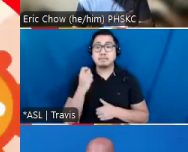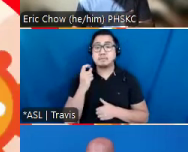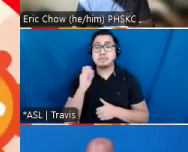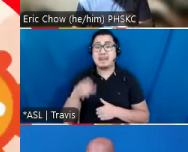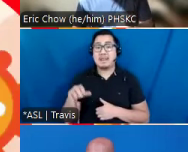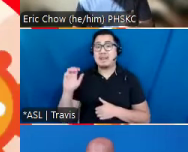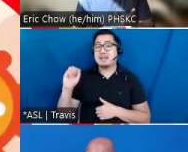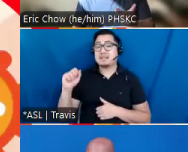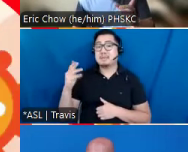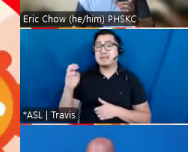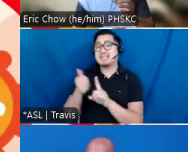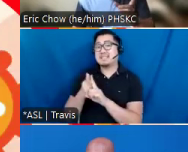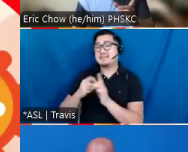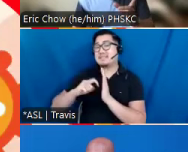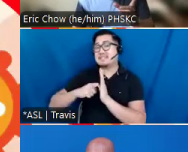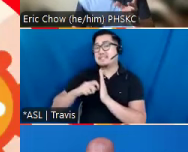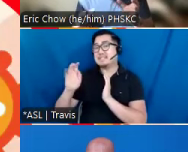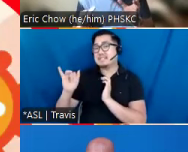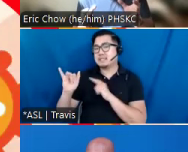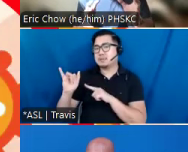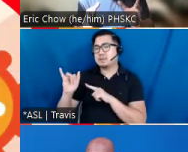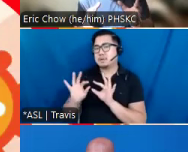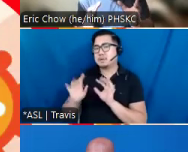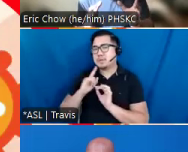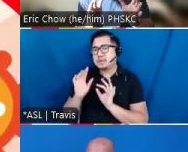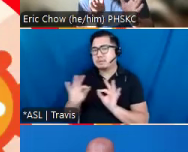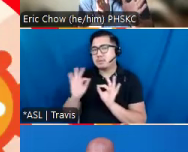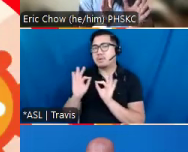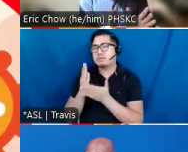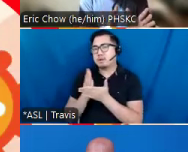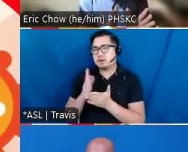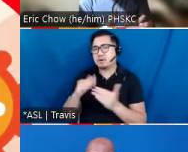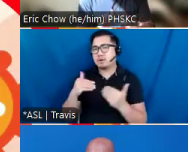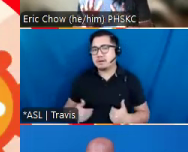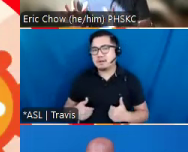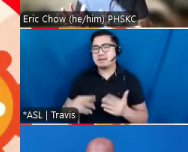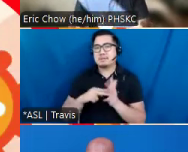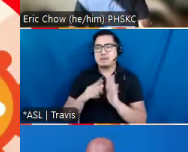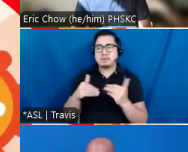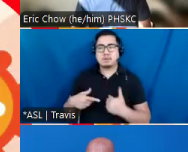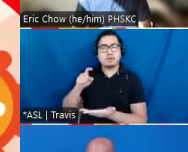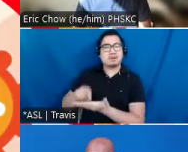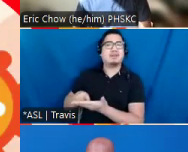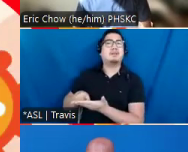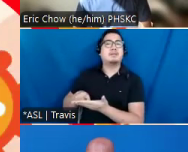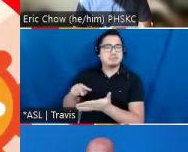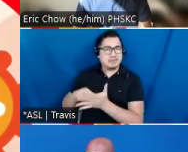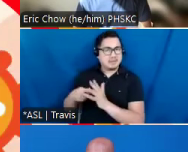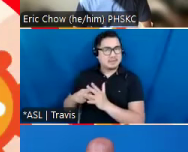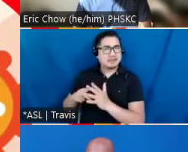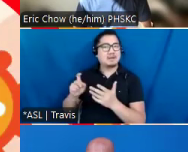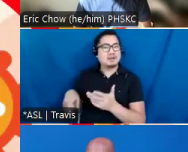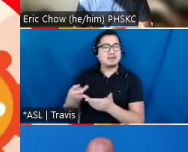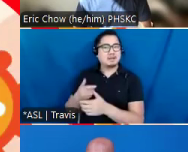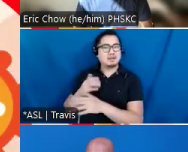target area to make sure that your body knows to block it from producing more infection in your